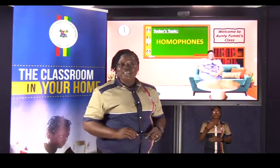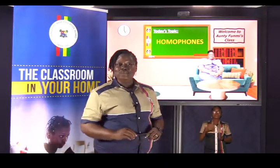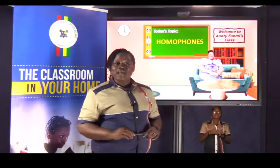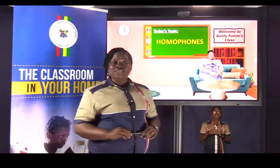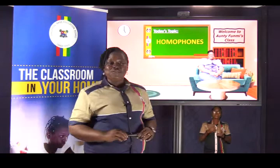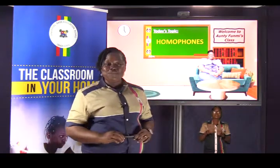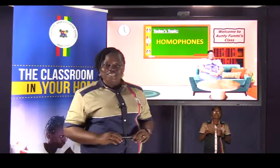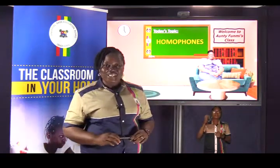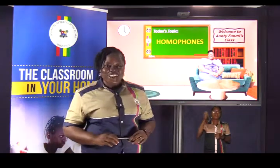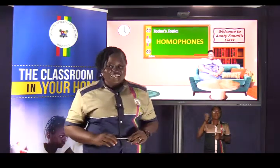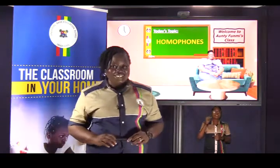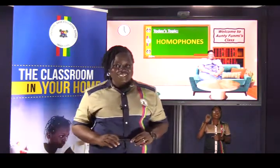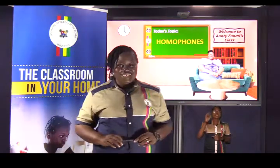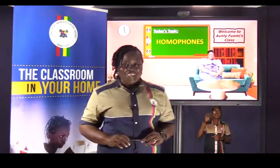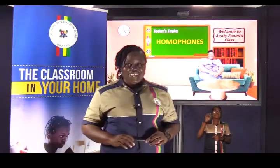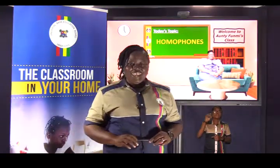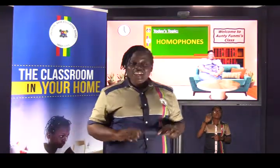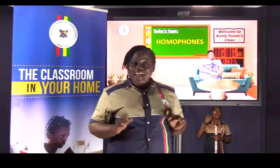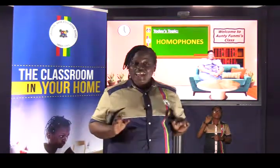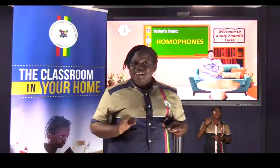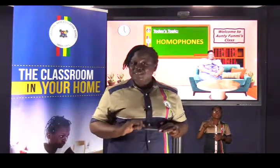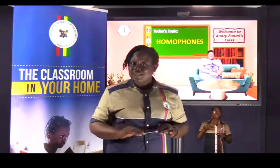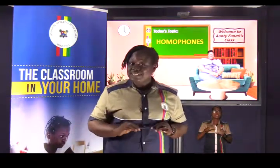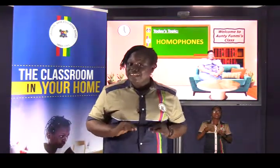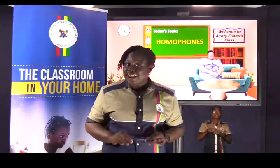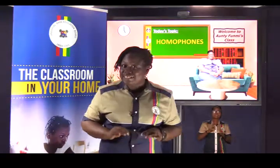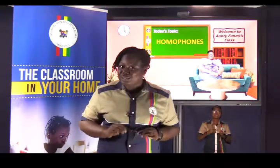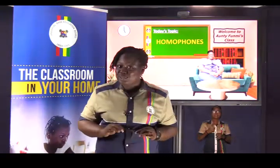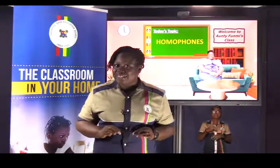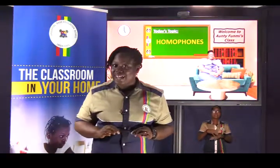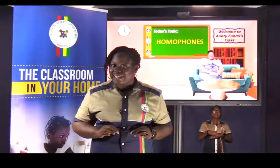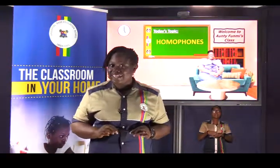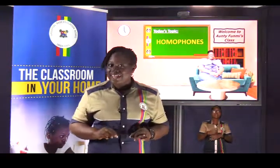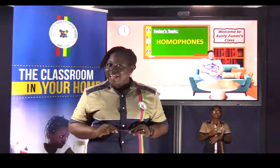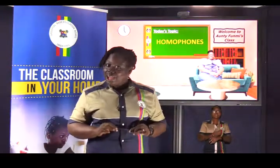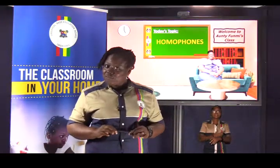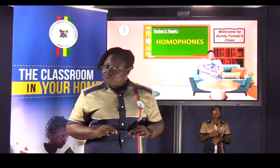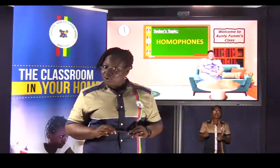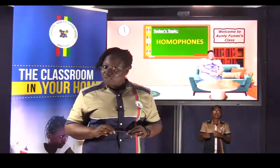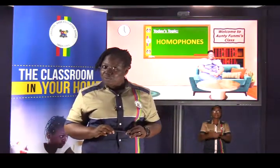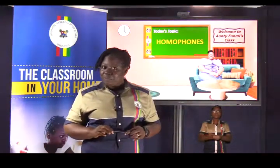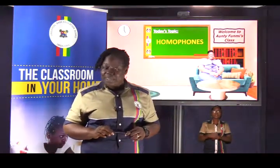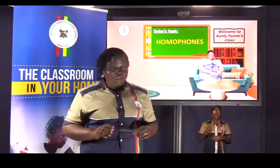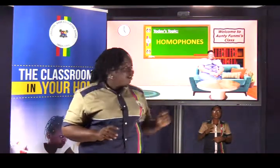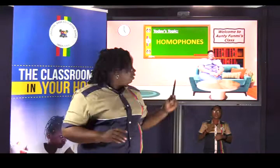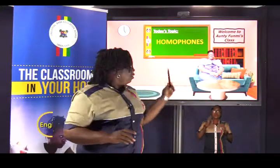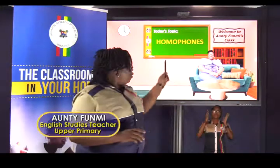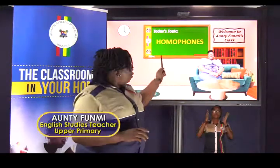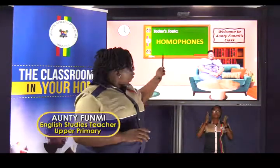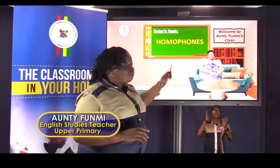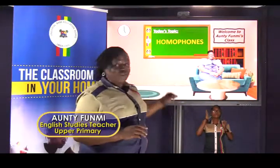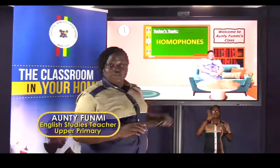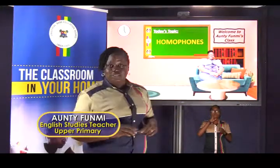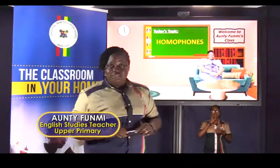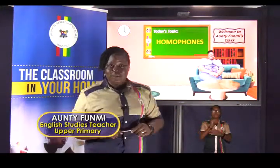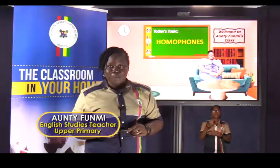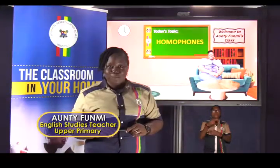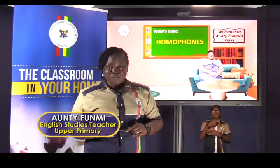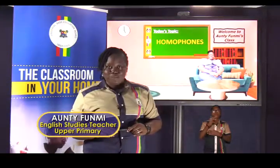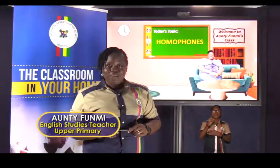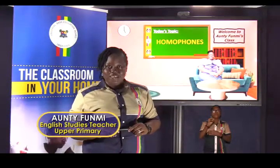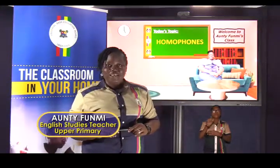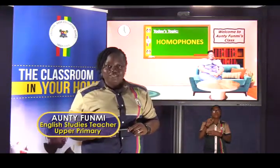Once again to Auntie Fumi's class. In our English Studies lesson today, our focus will be